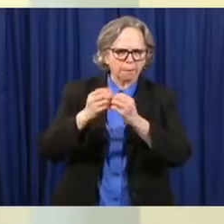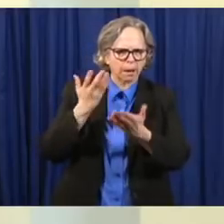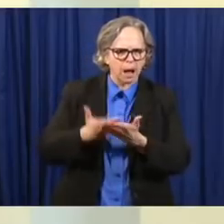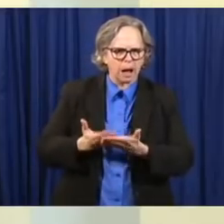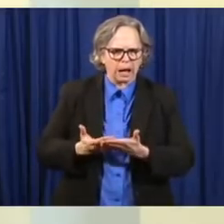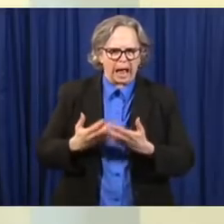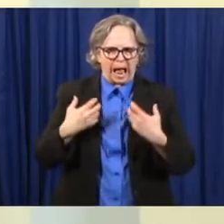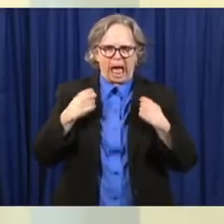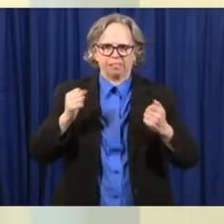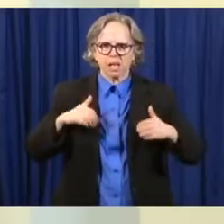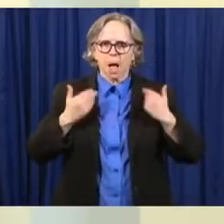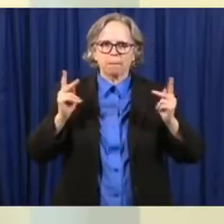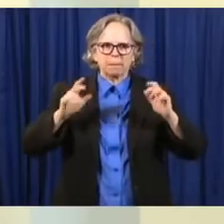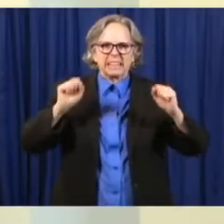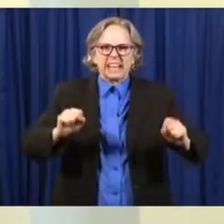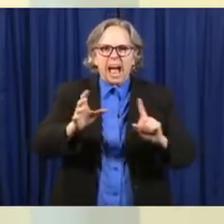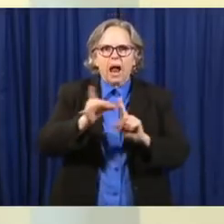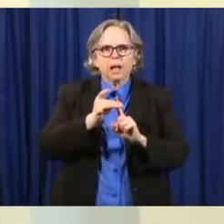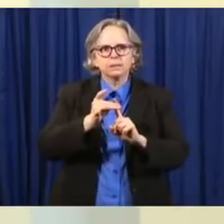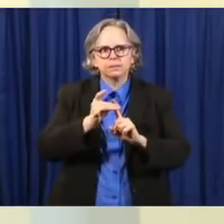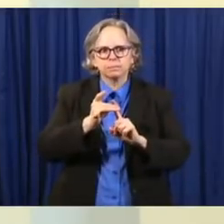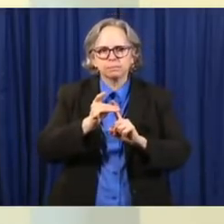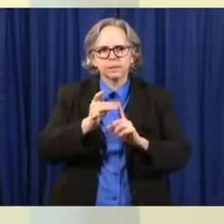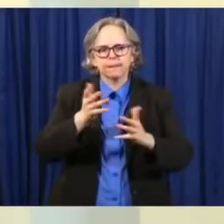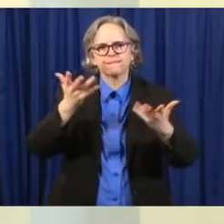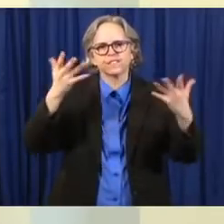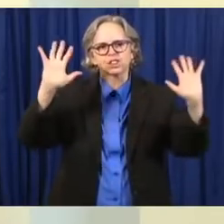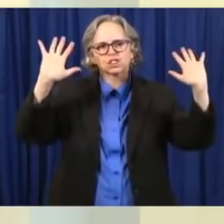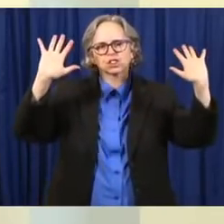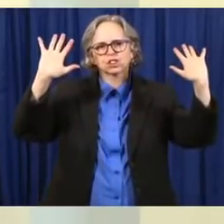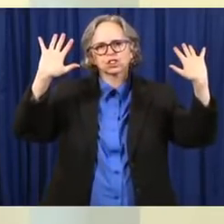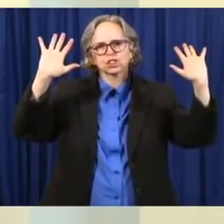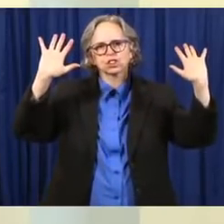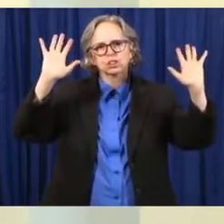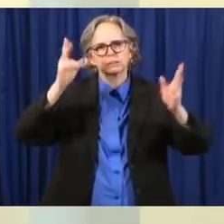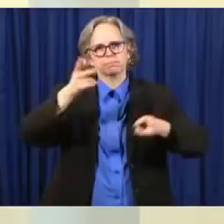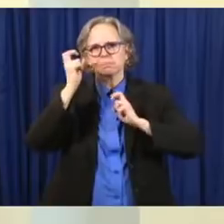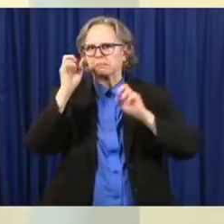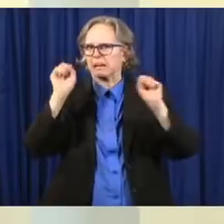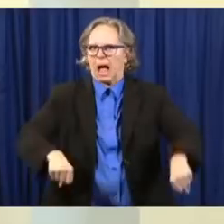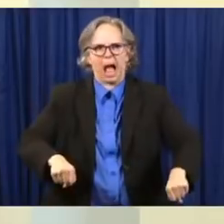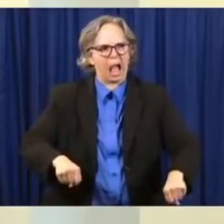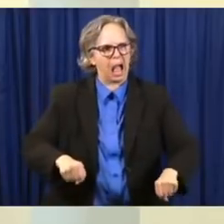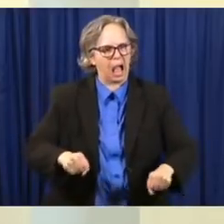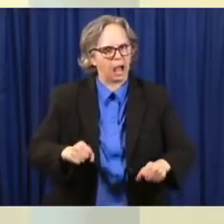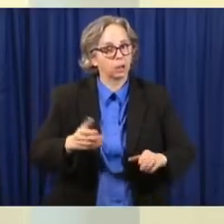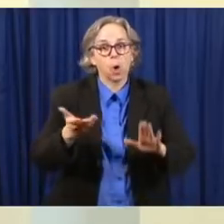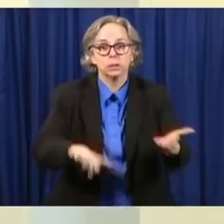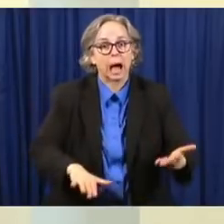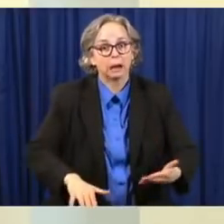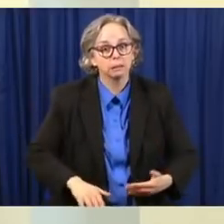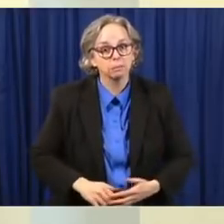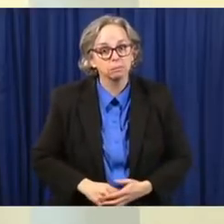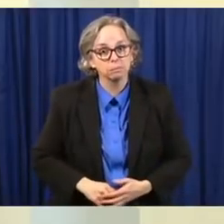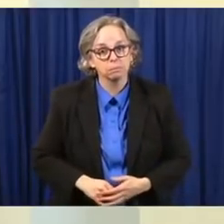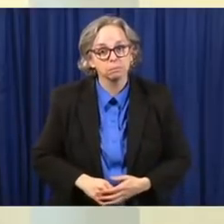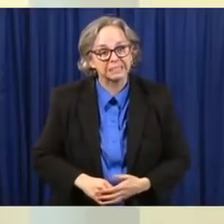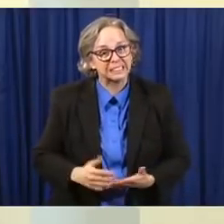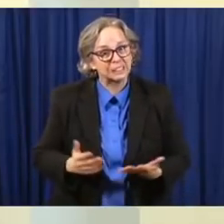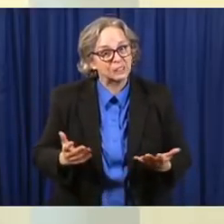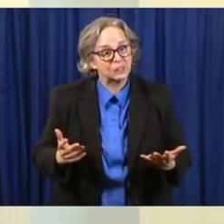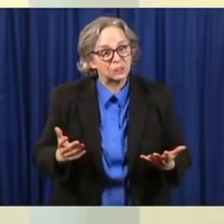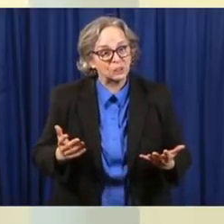and then have that tank on them. People say they don't die, but they're, you know, I'm talking to nurses